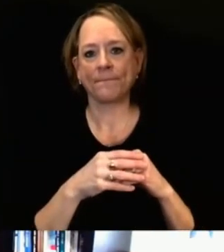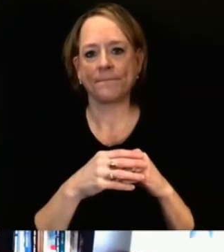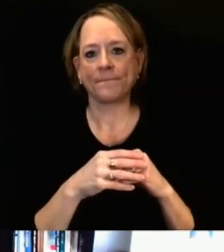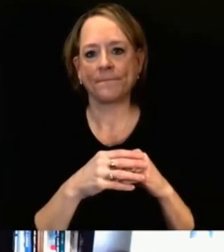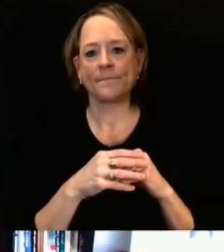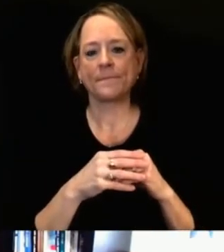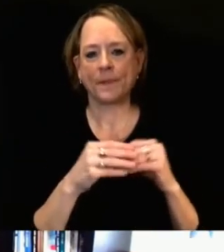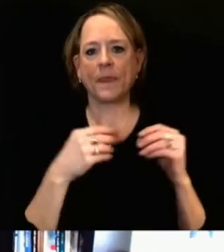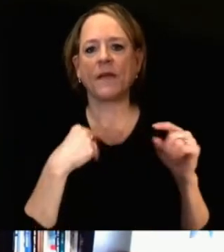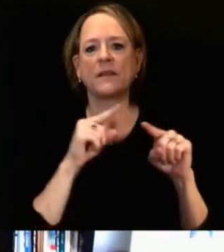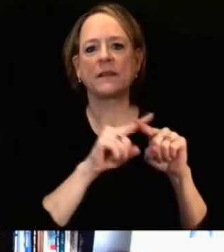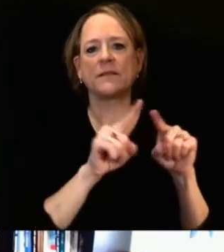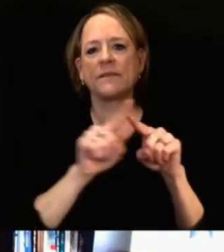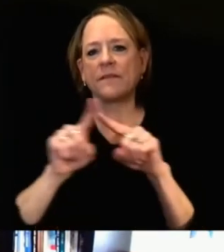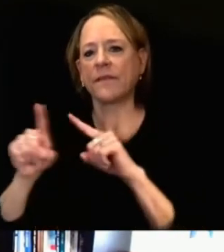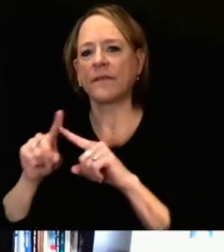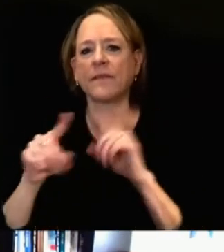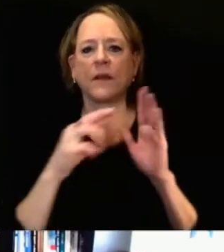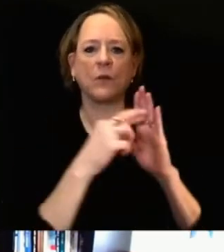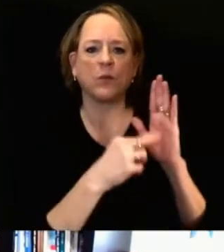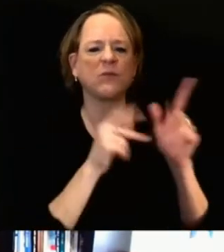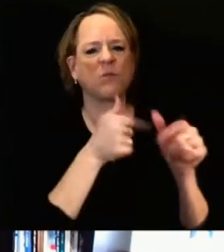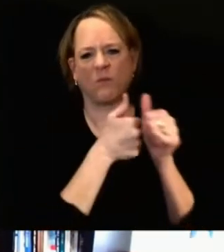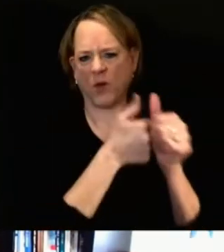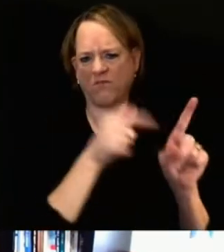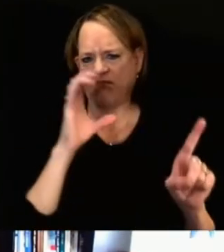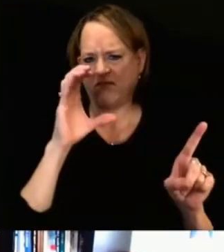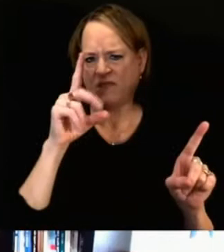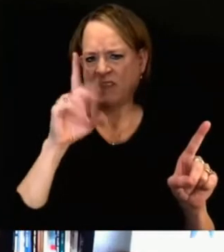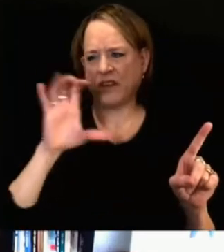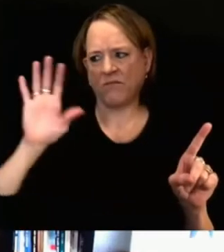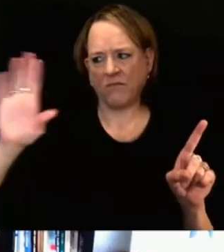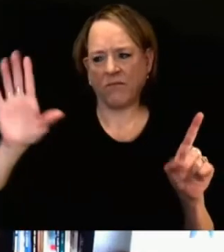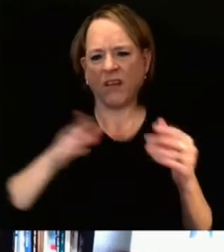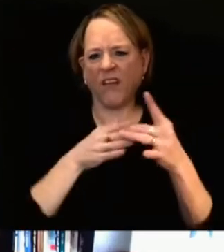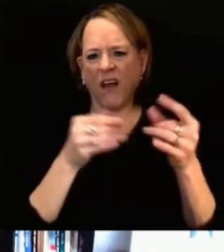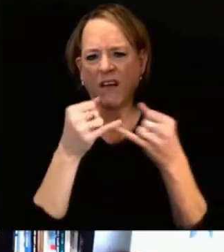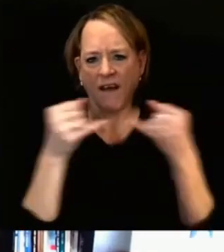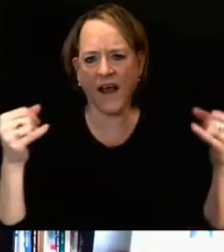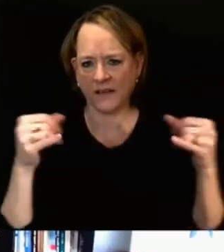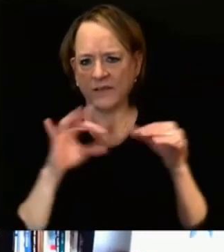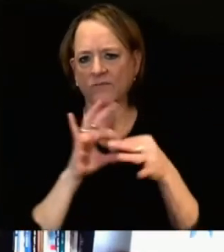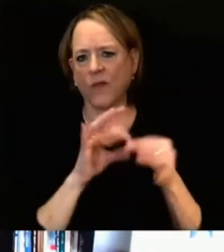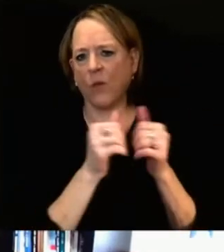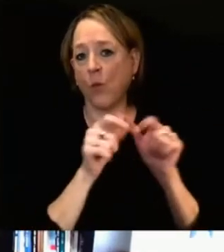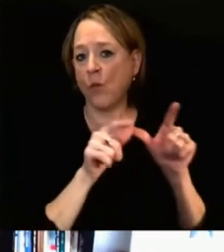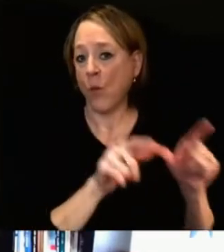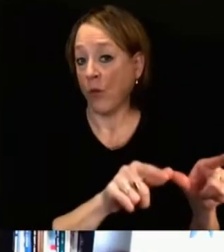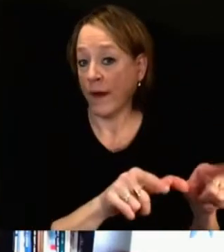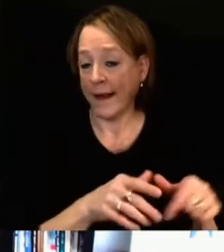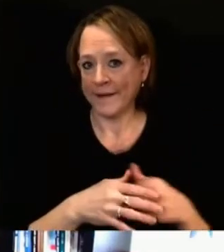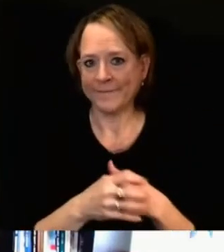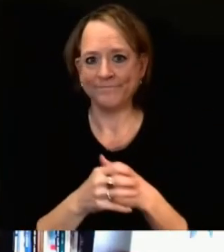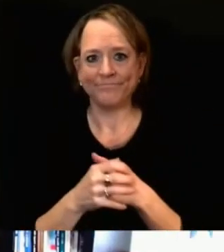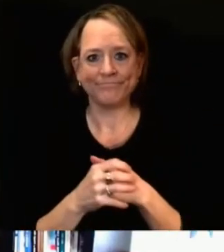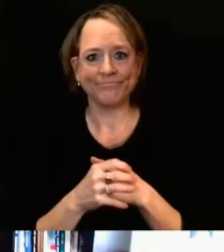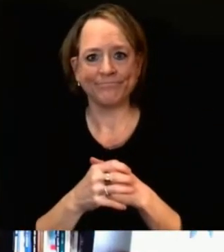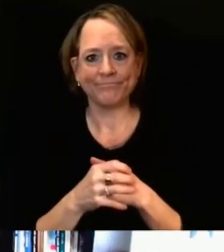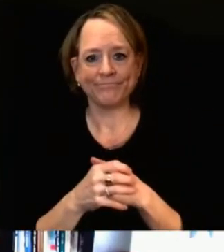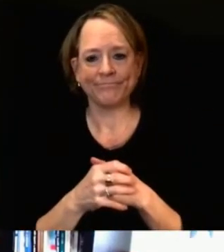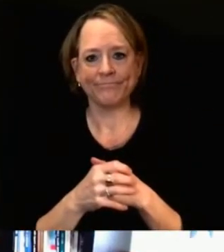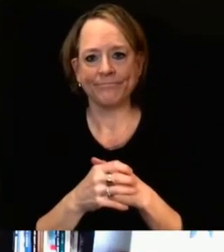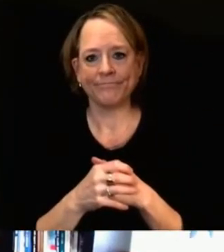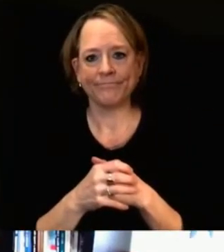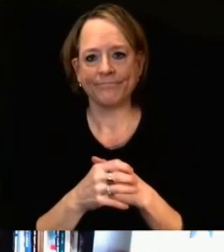strain on our healthcare system, we can't do it alone. We're asking all Wisconsinites to help protect themselves, their loved